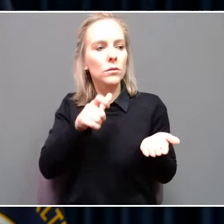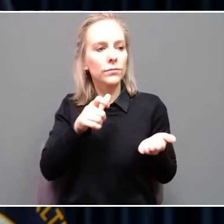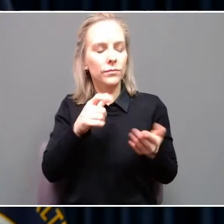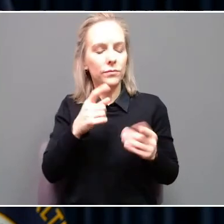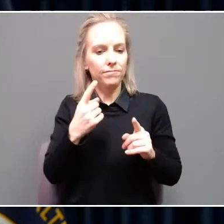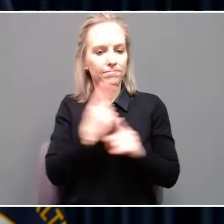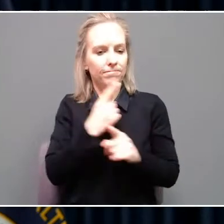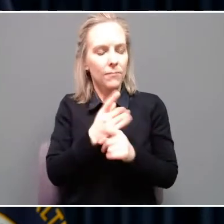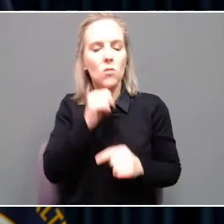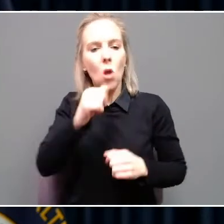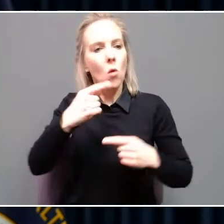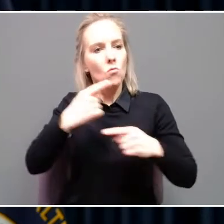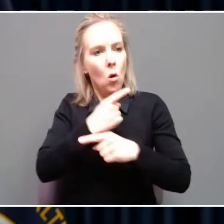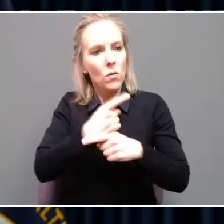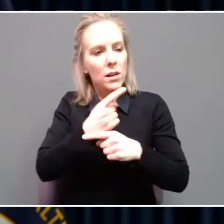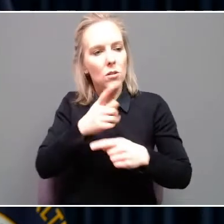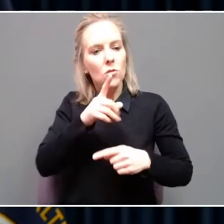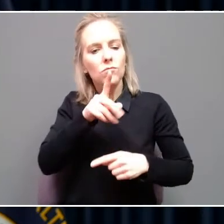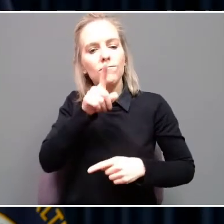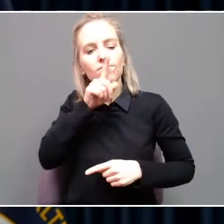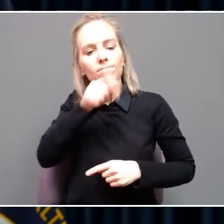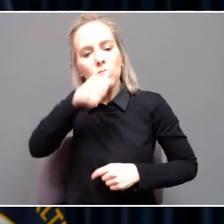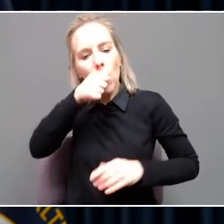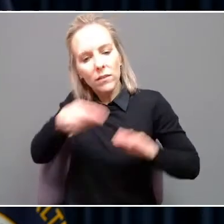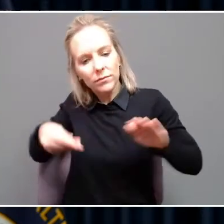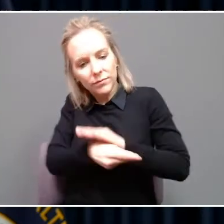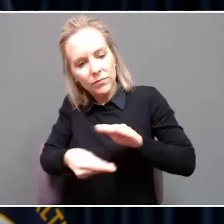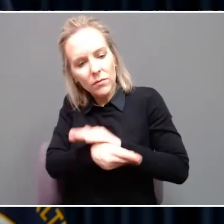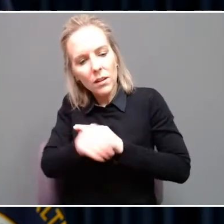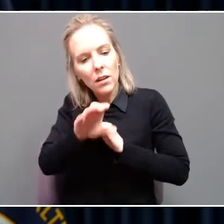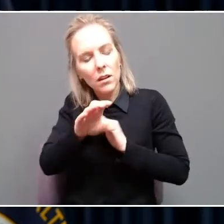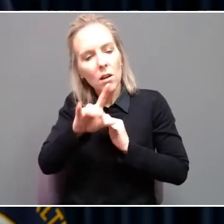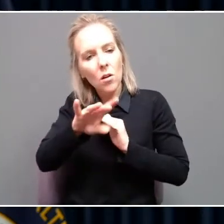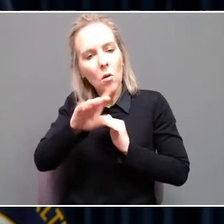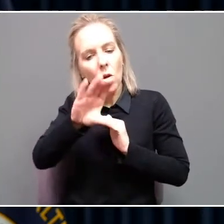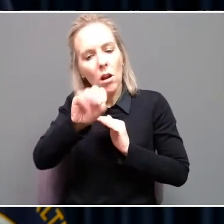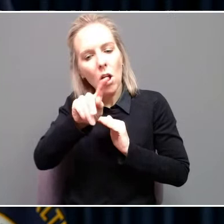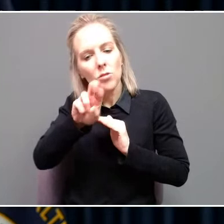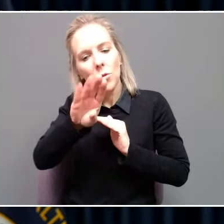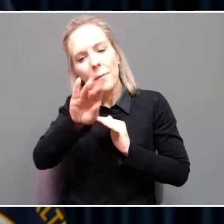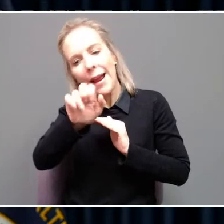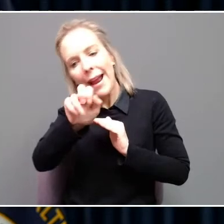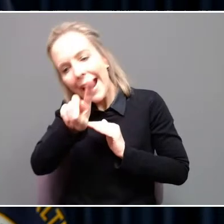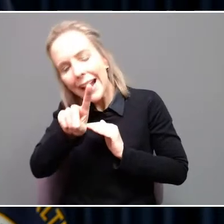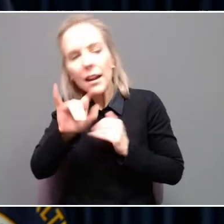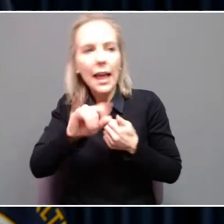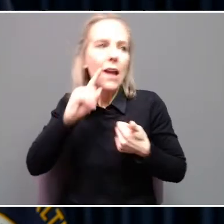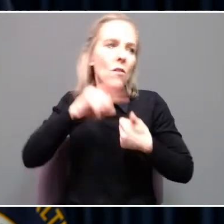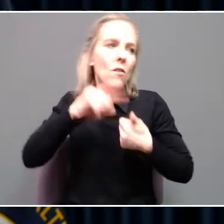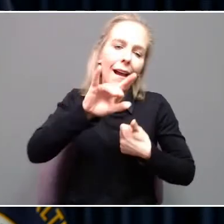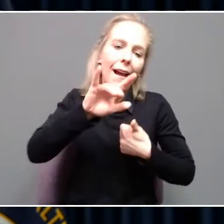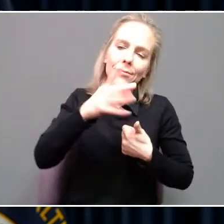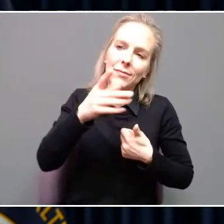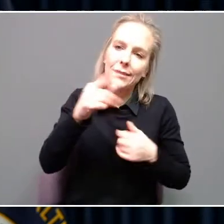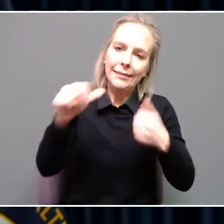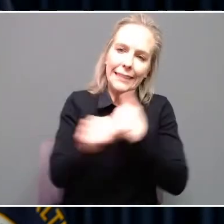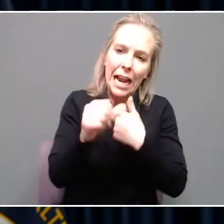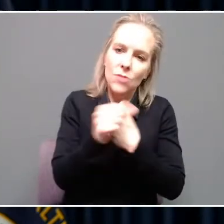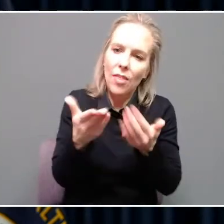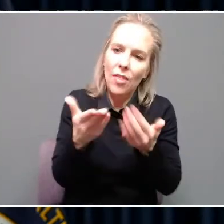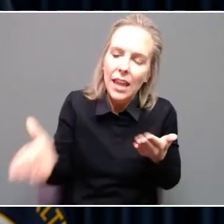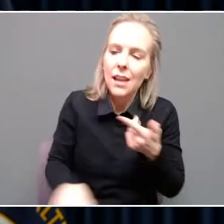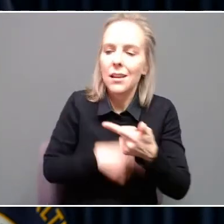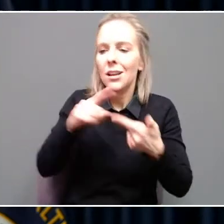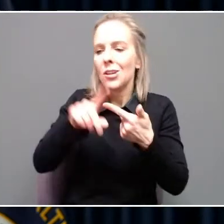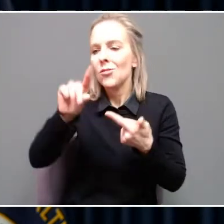when individuals enter to make sure we prevent dangerous items and or drugs from getting into the facilities.